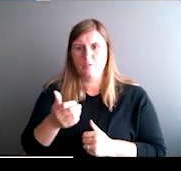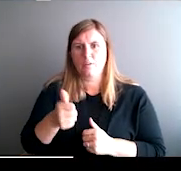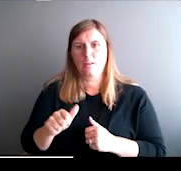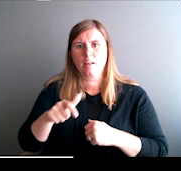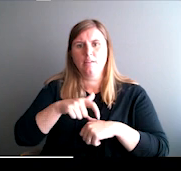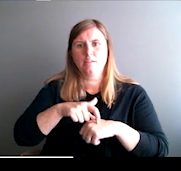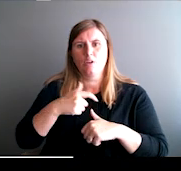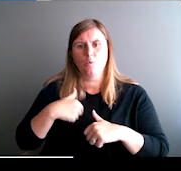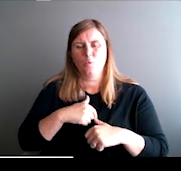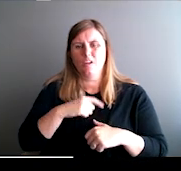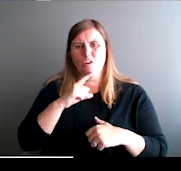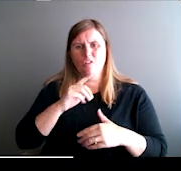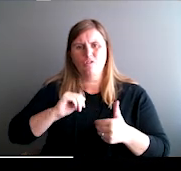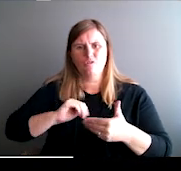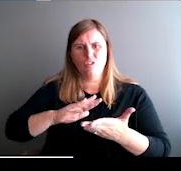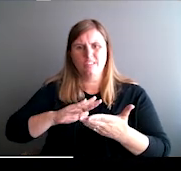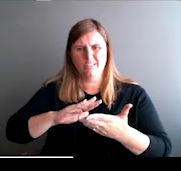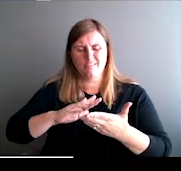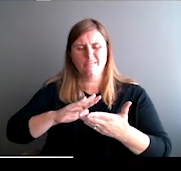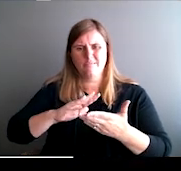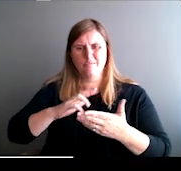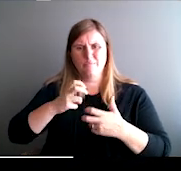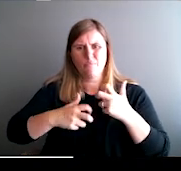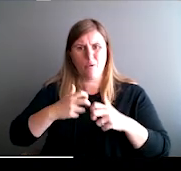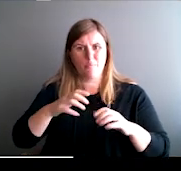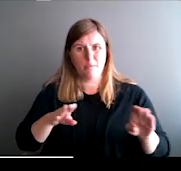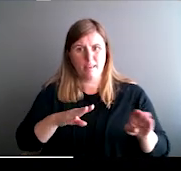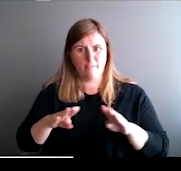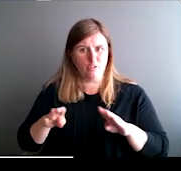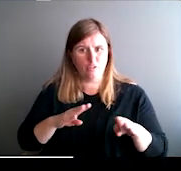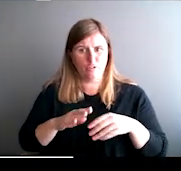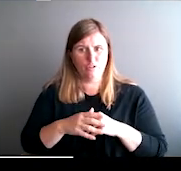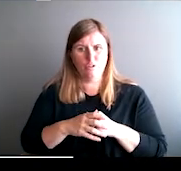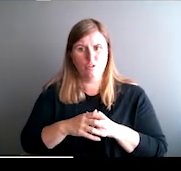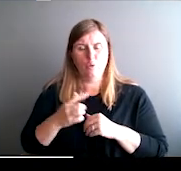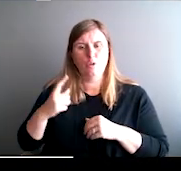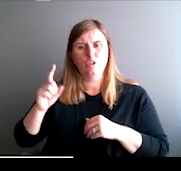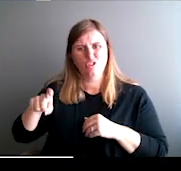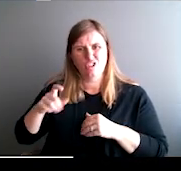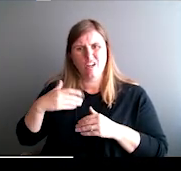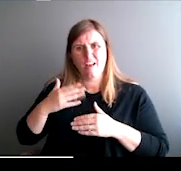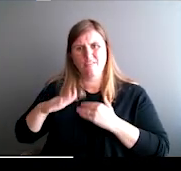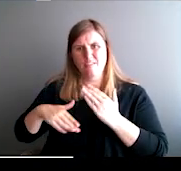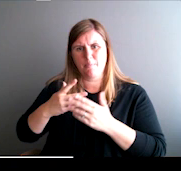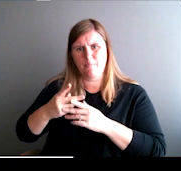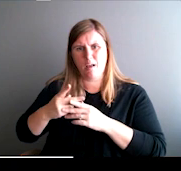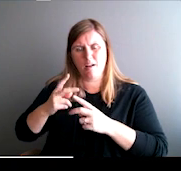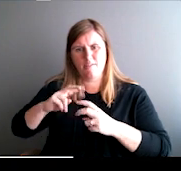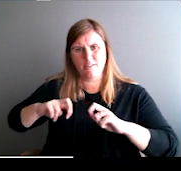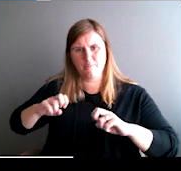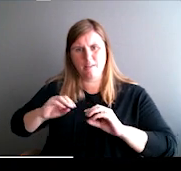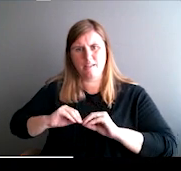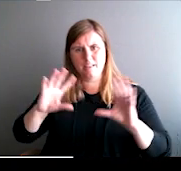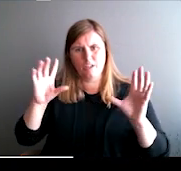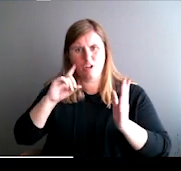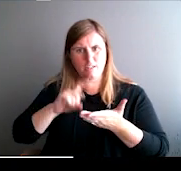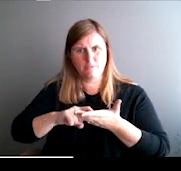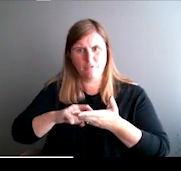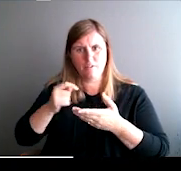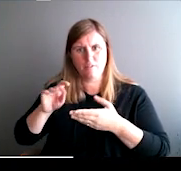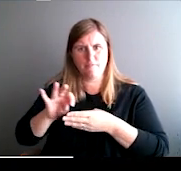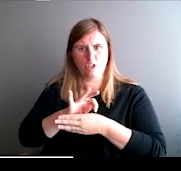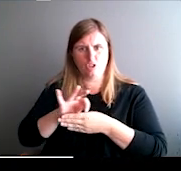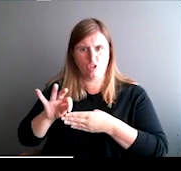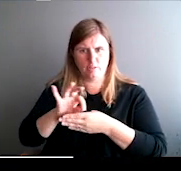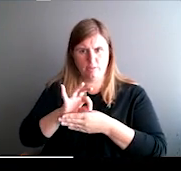Anytime we are addressing problematic behavior, we should have some assessment that clearly identifies the